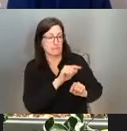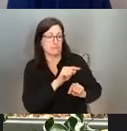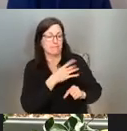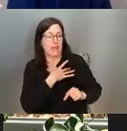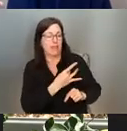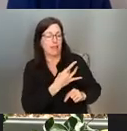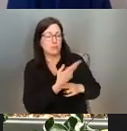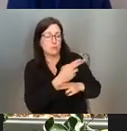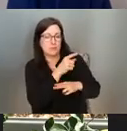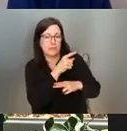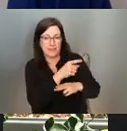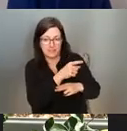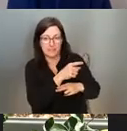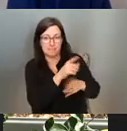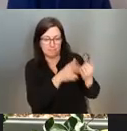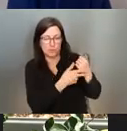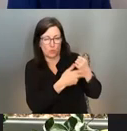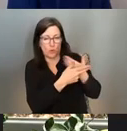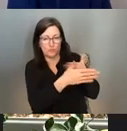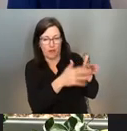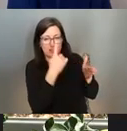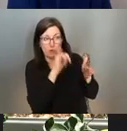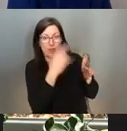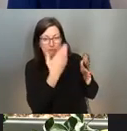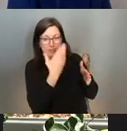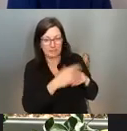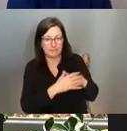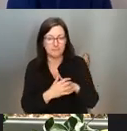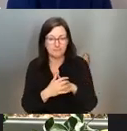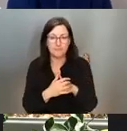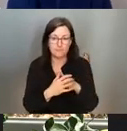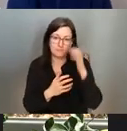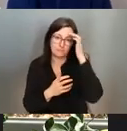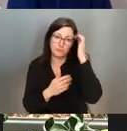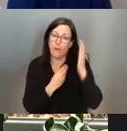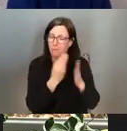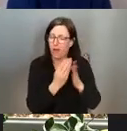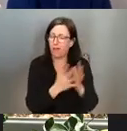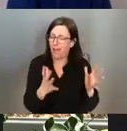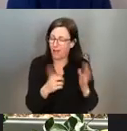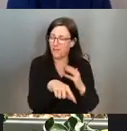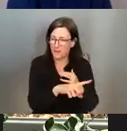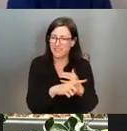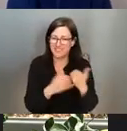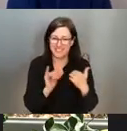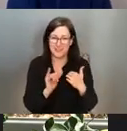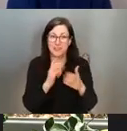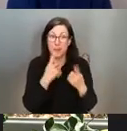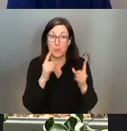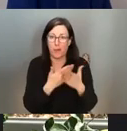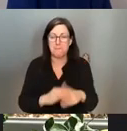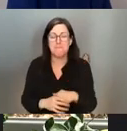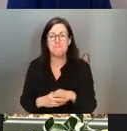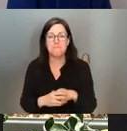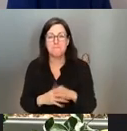this particular storage box for that purpose. So I've bought a lot of those and they work really well. Next slide,